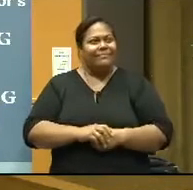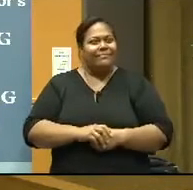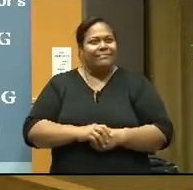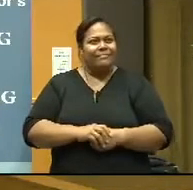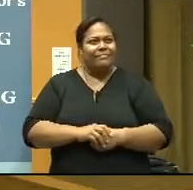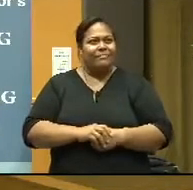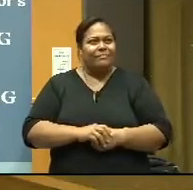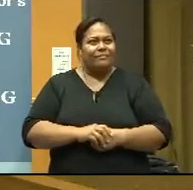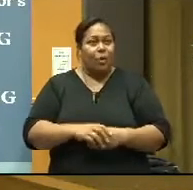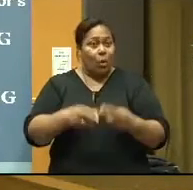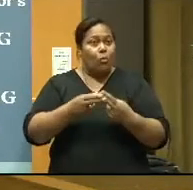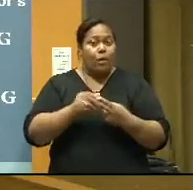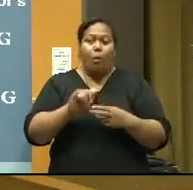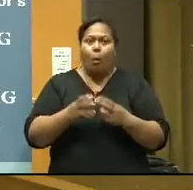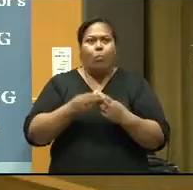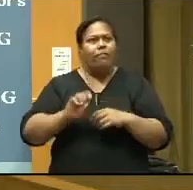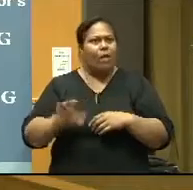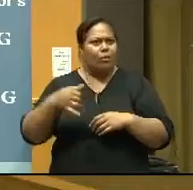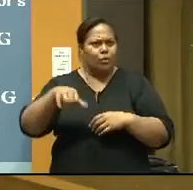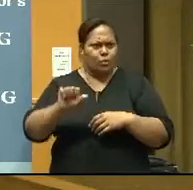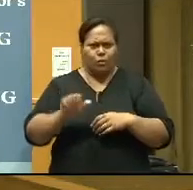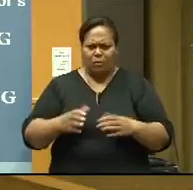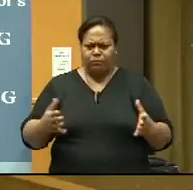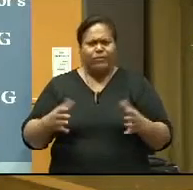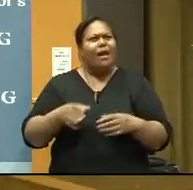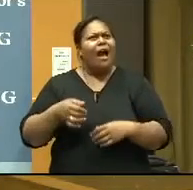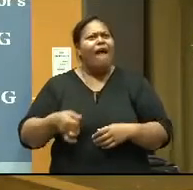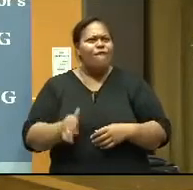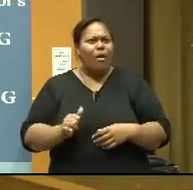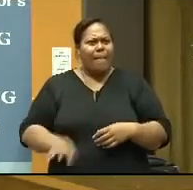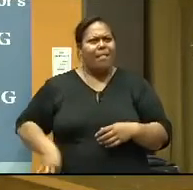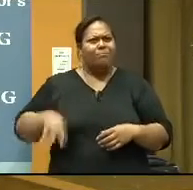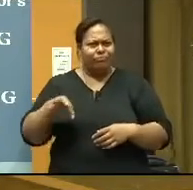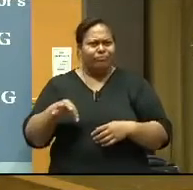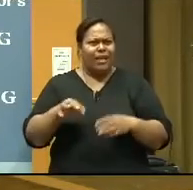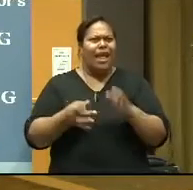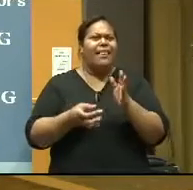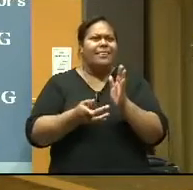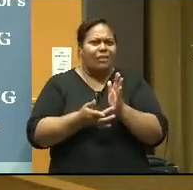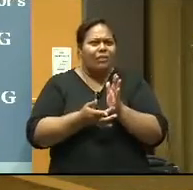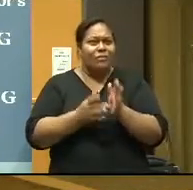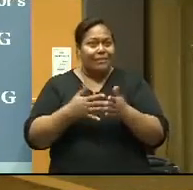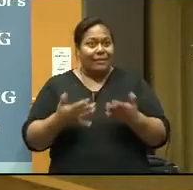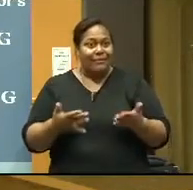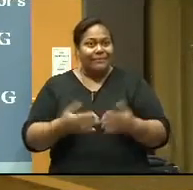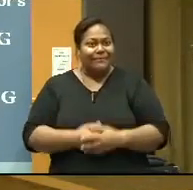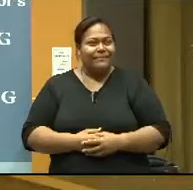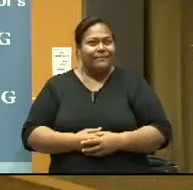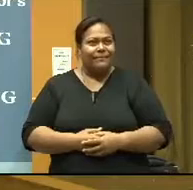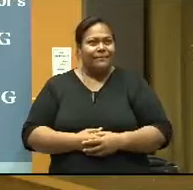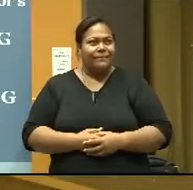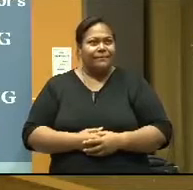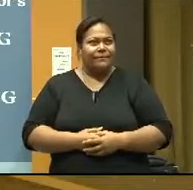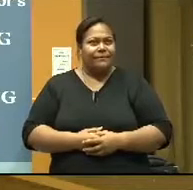asynchronously, and with and without the use of a wide variety of increasingly affordable digital technologies.